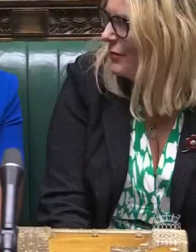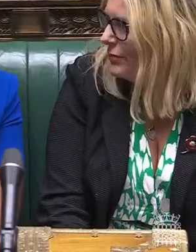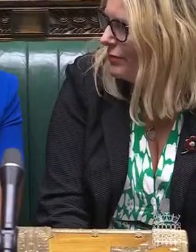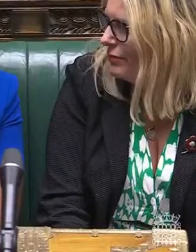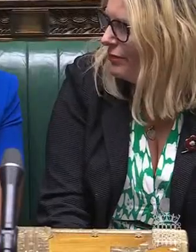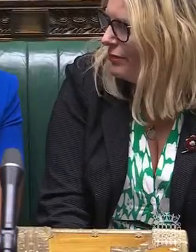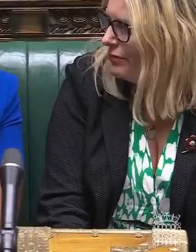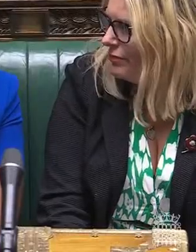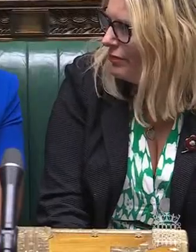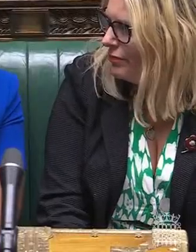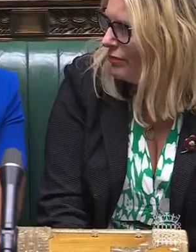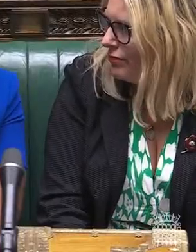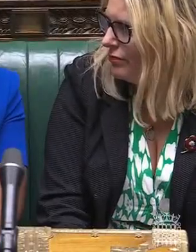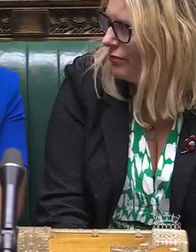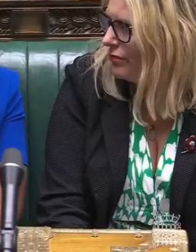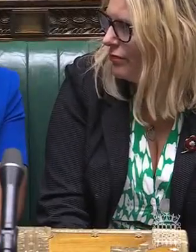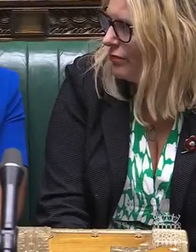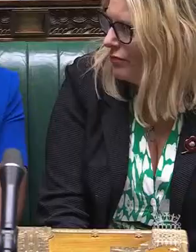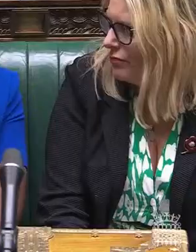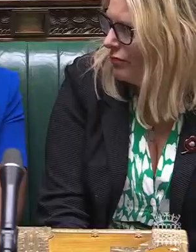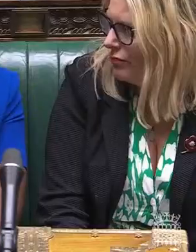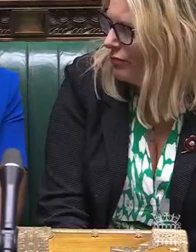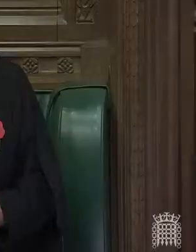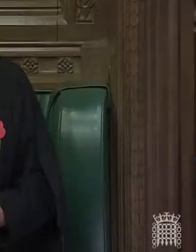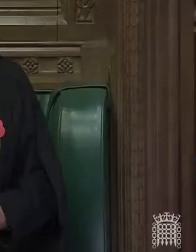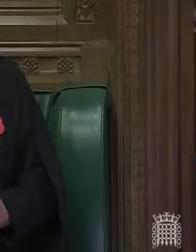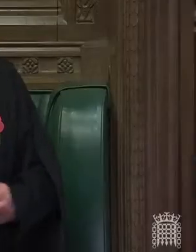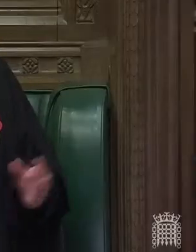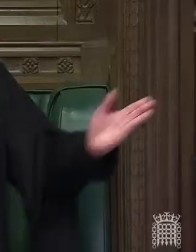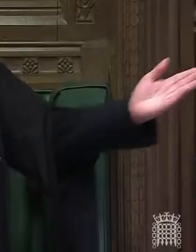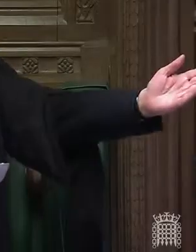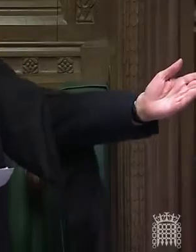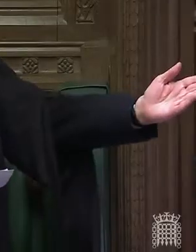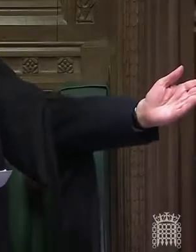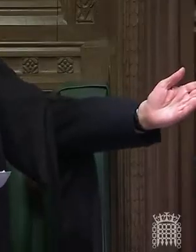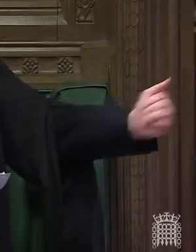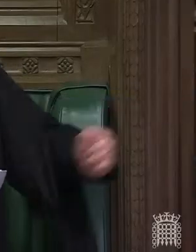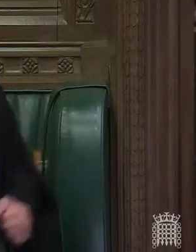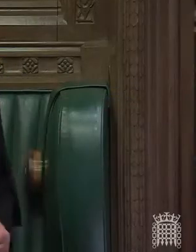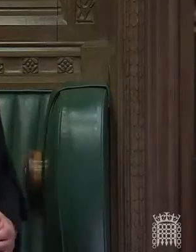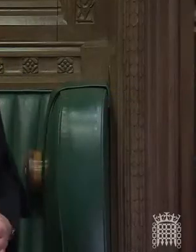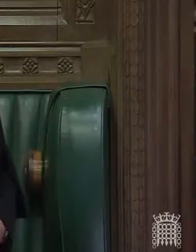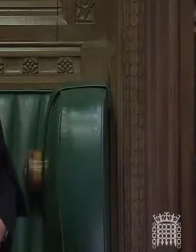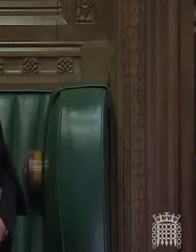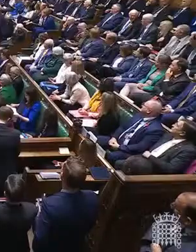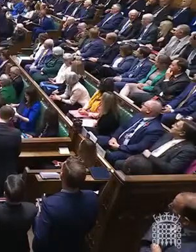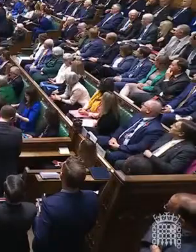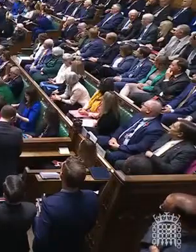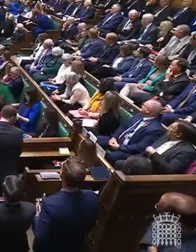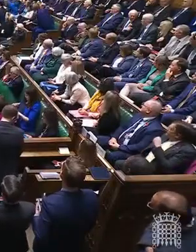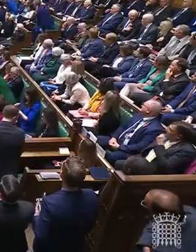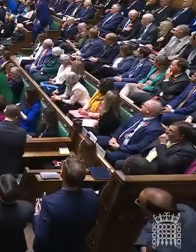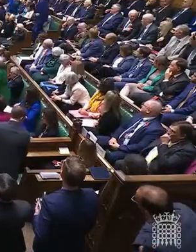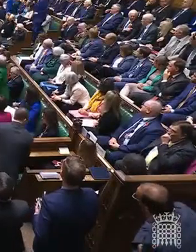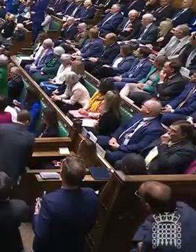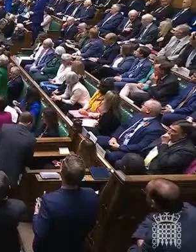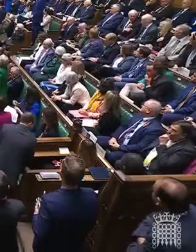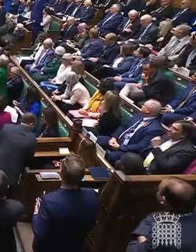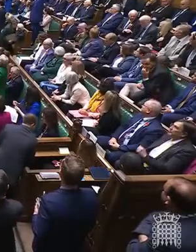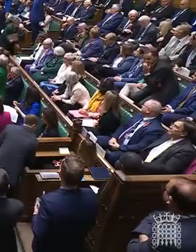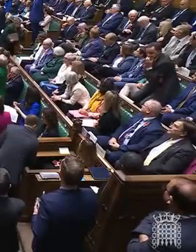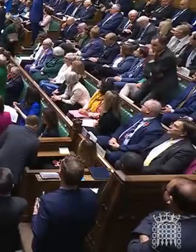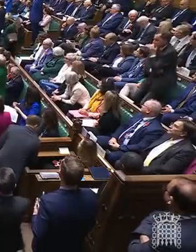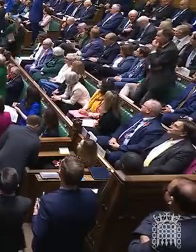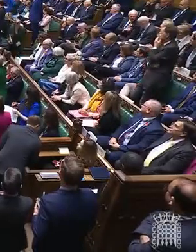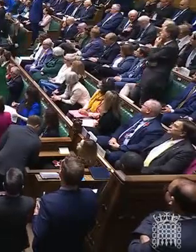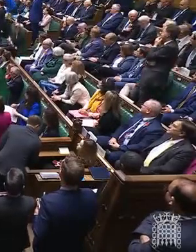I wish her well as Leader of the Opposition. I now call Dame Caroline Dinenage. Question